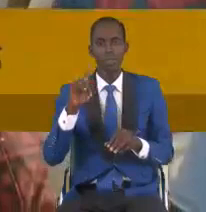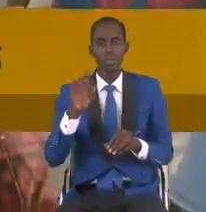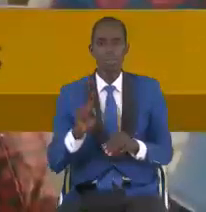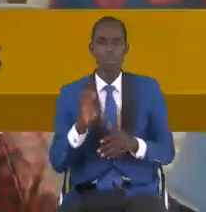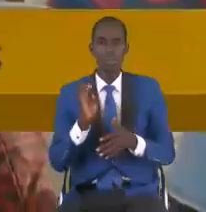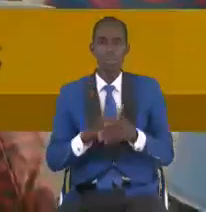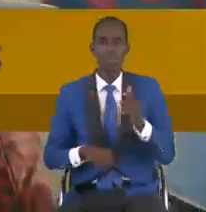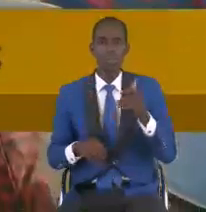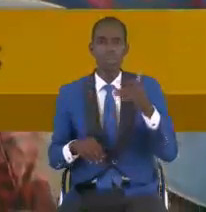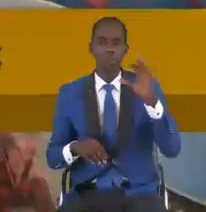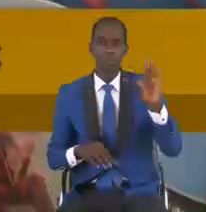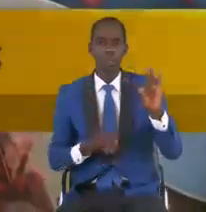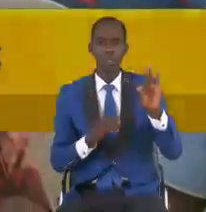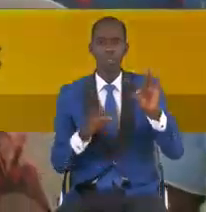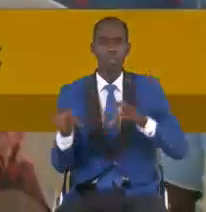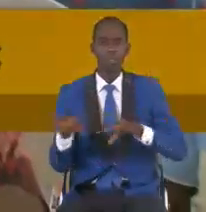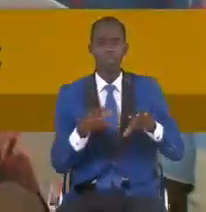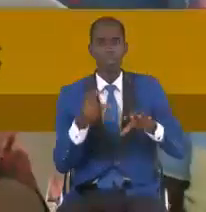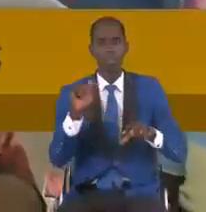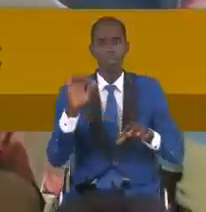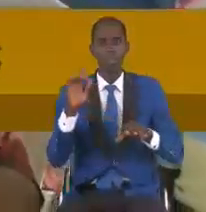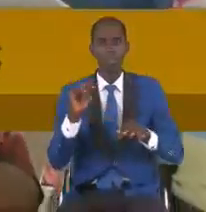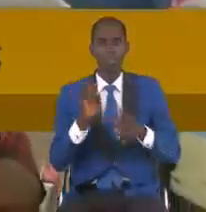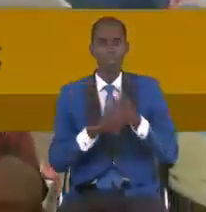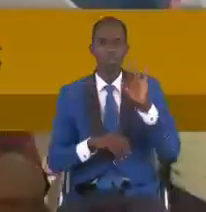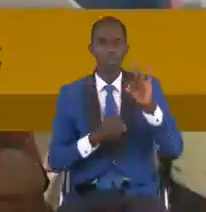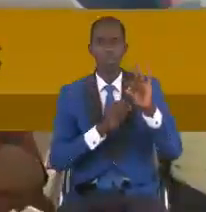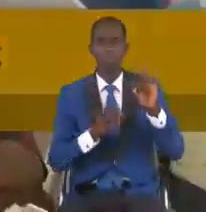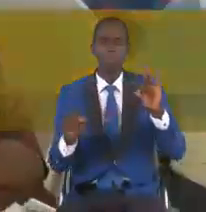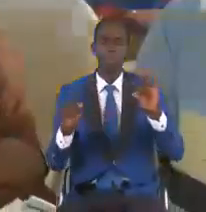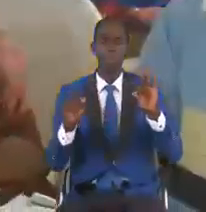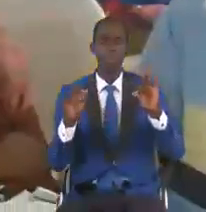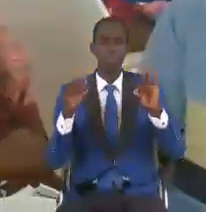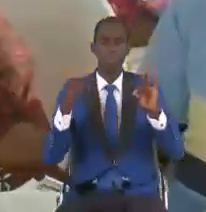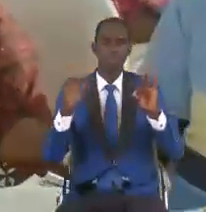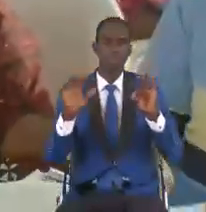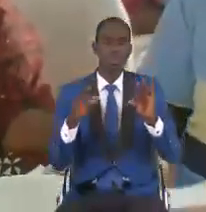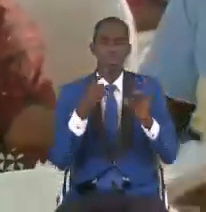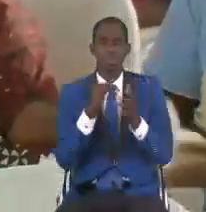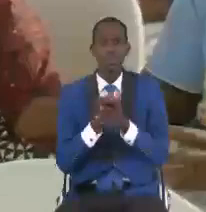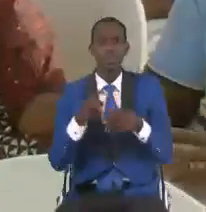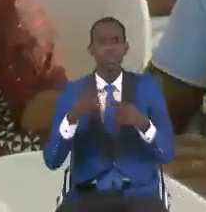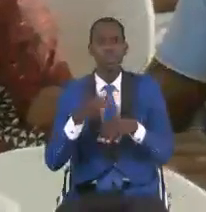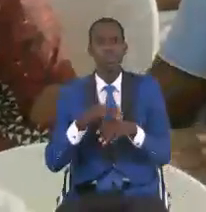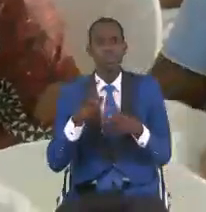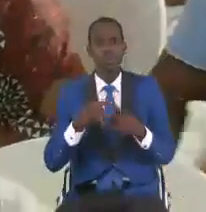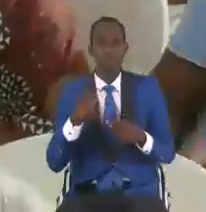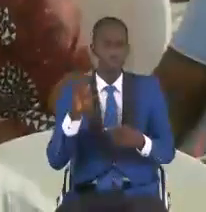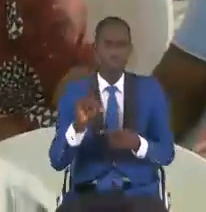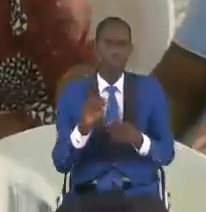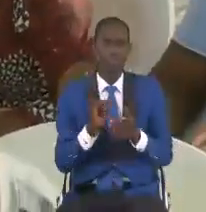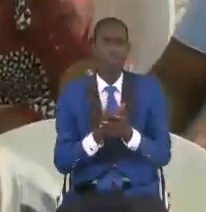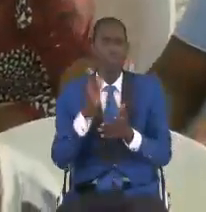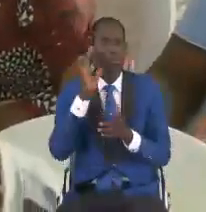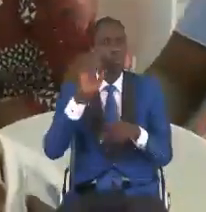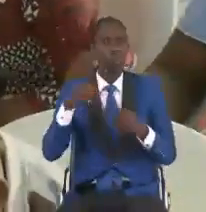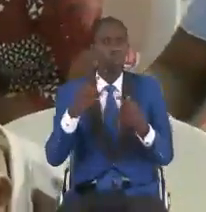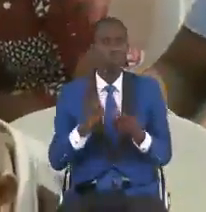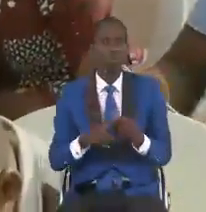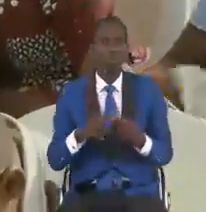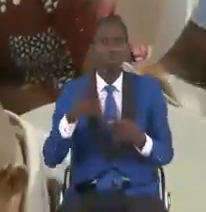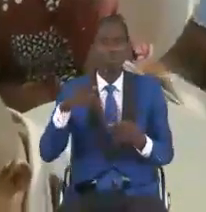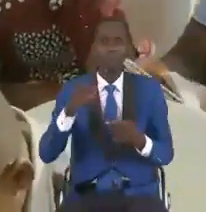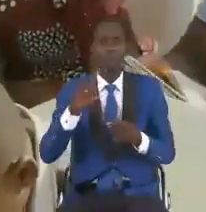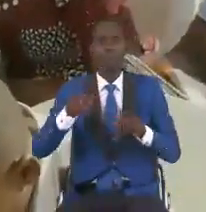verse 15. But the Lord said unto him, that's unto Ananias, that was to go to Paul, go thy way. For